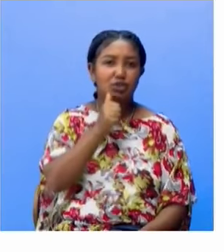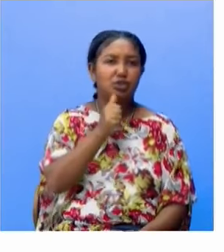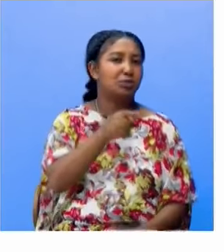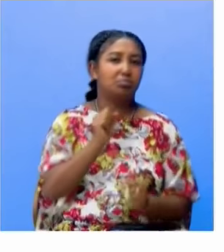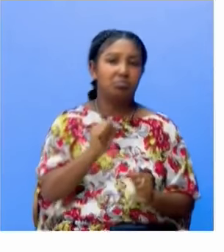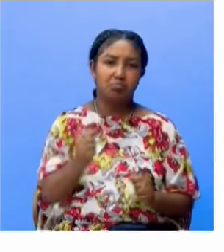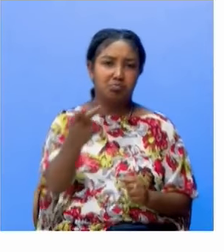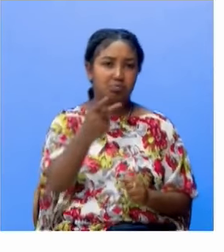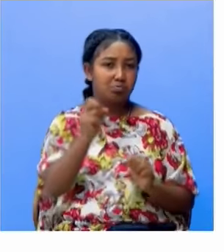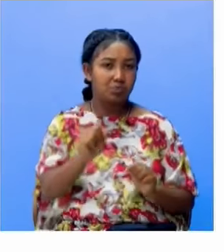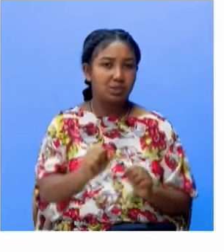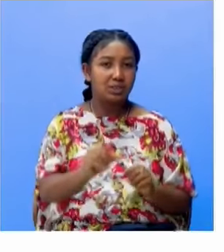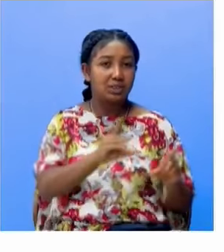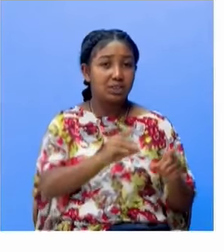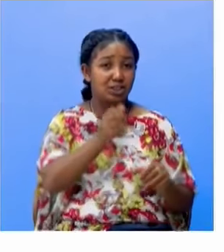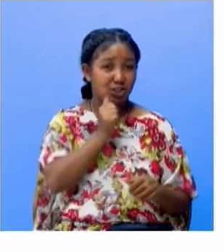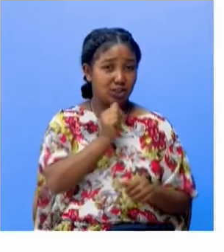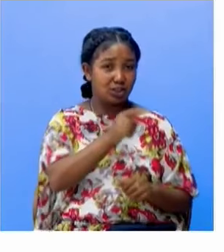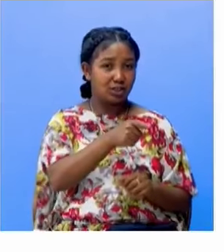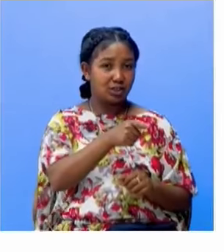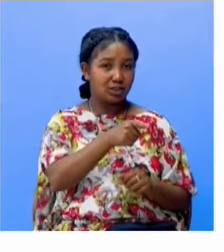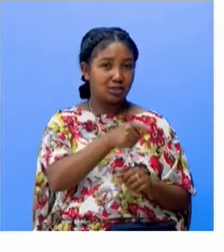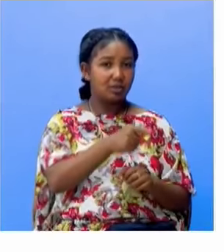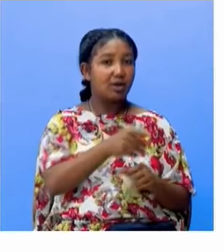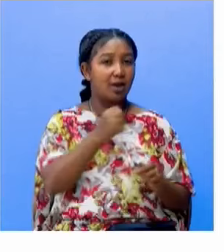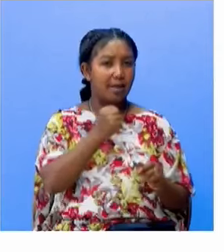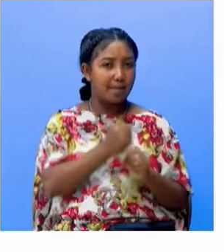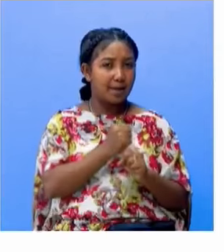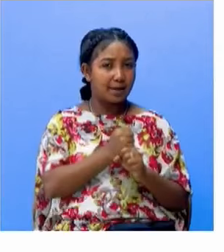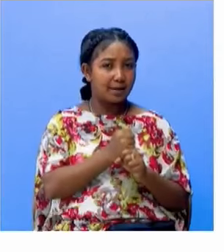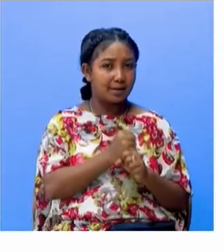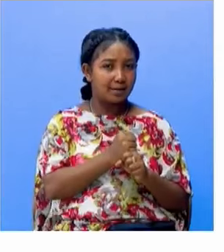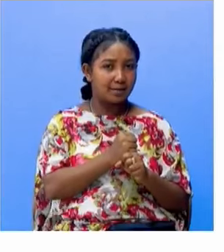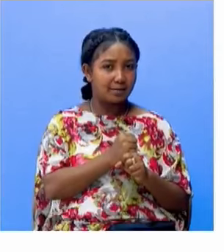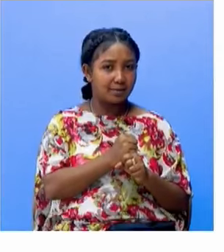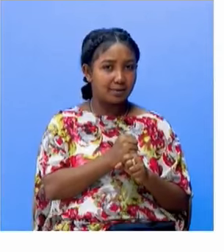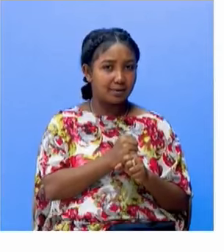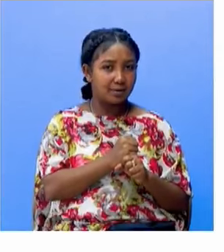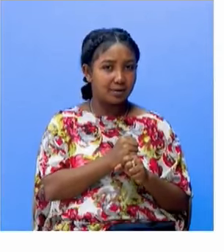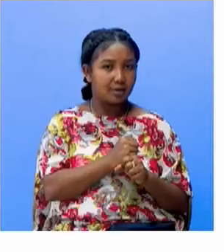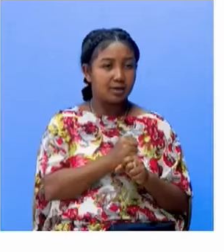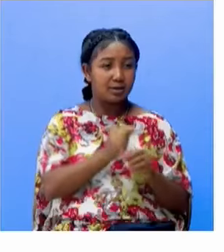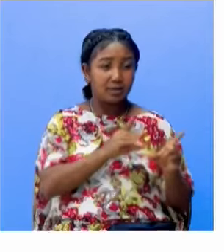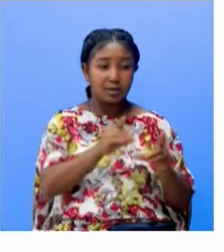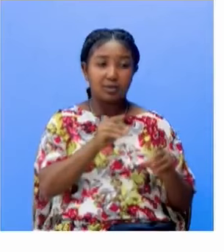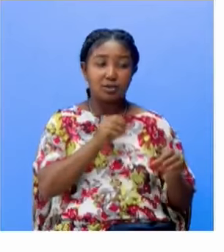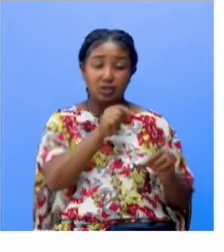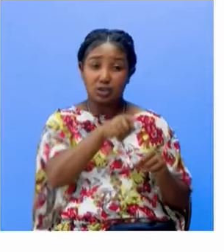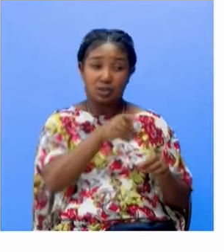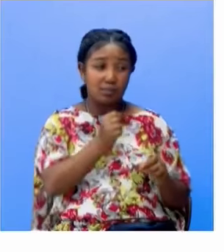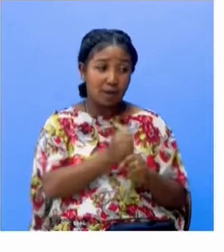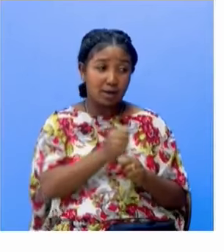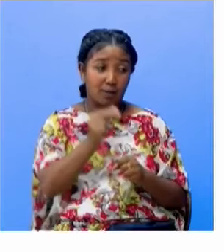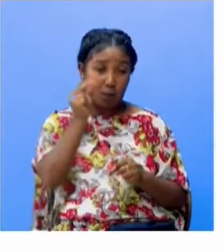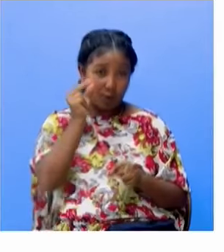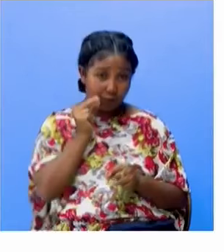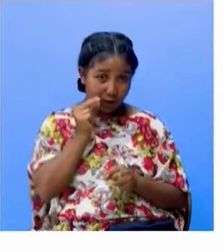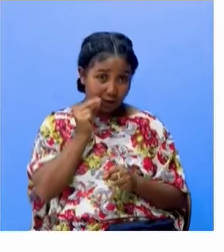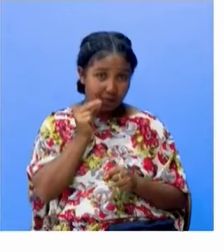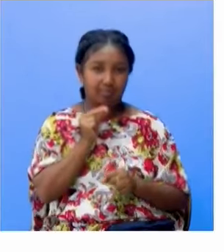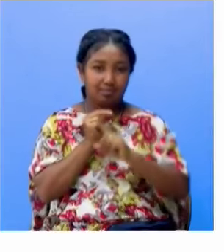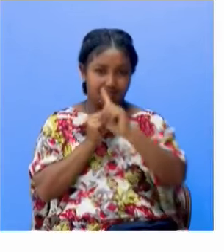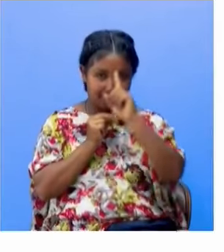said. Did she make? Did she make coffee?